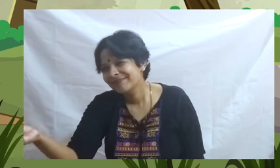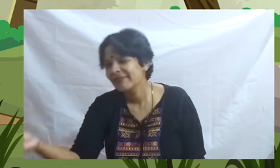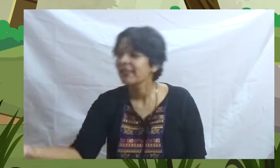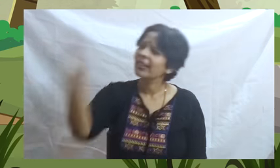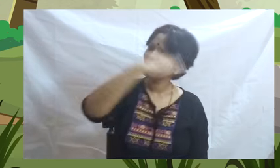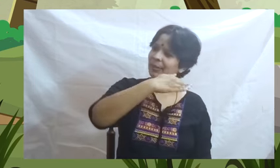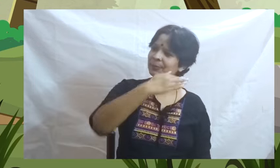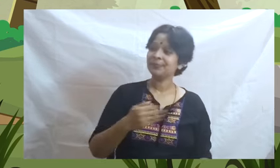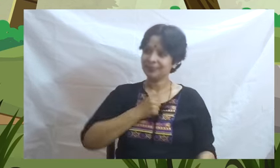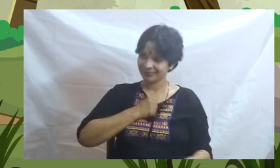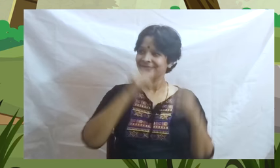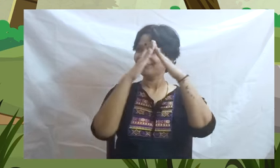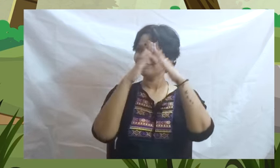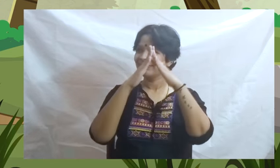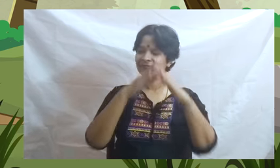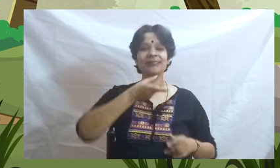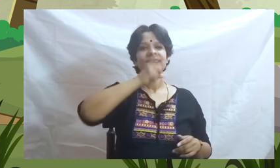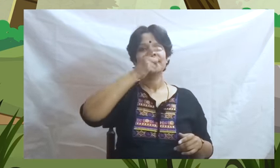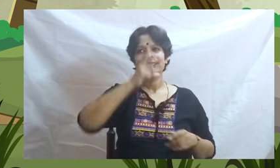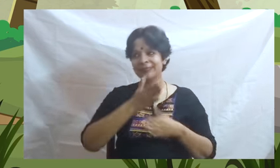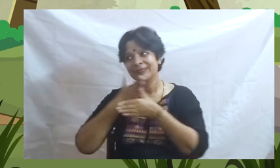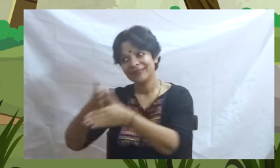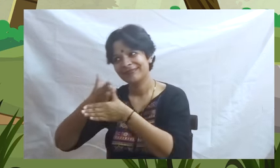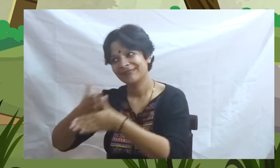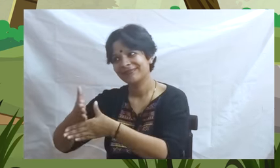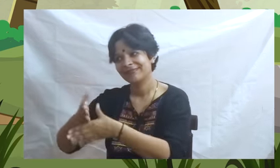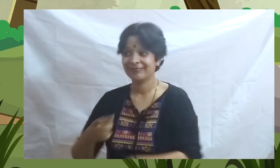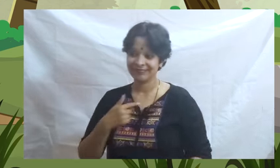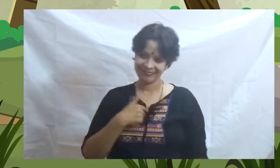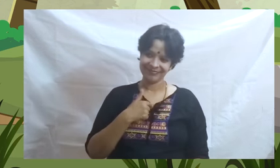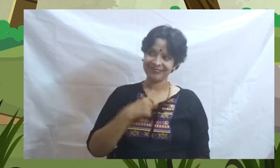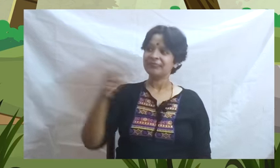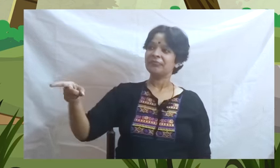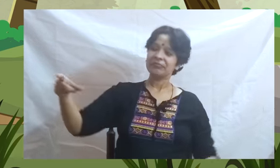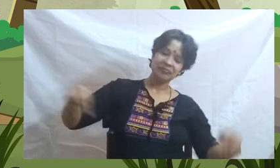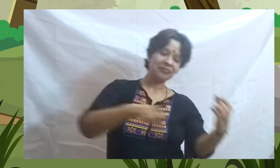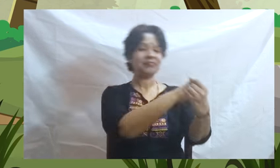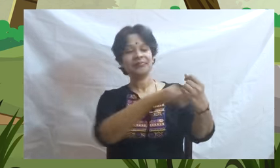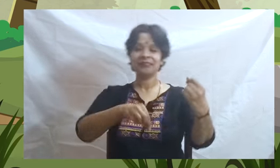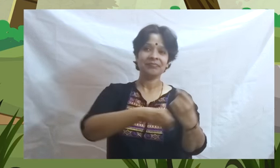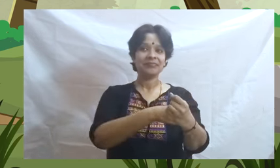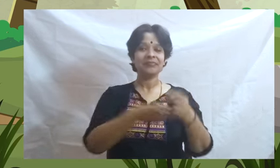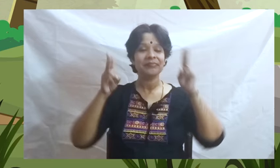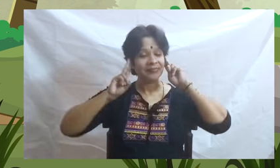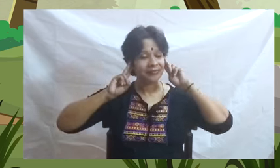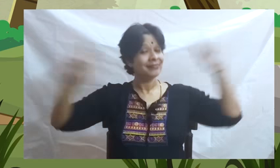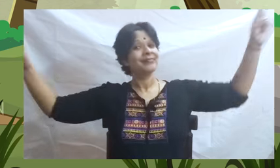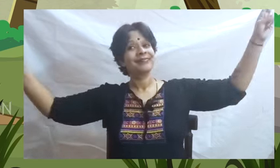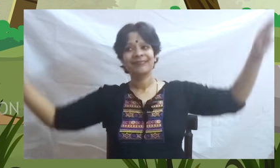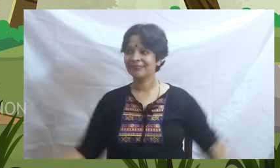"'Please come up and taste this delicious drink with me. I know it will make you sing like Apollo himself.'